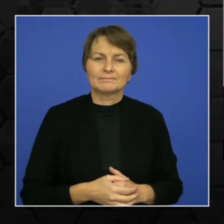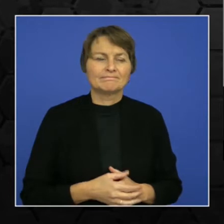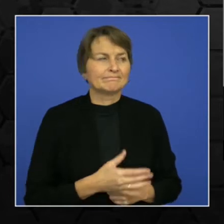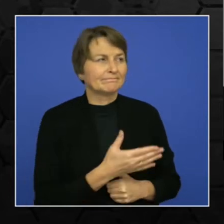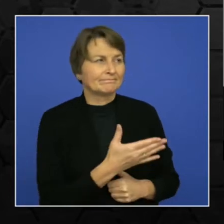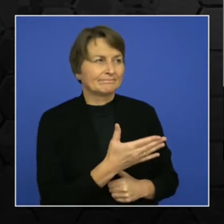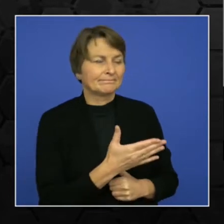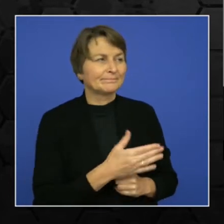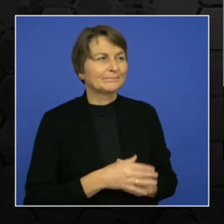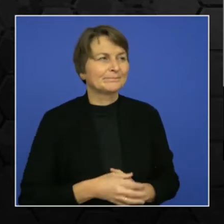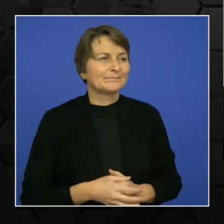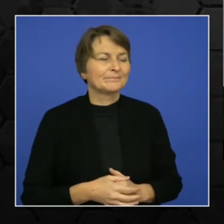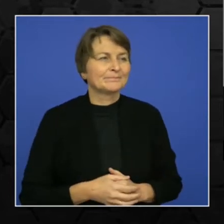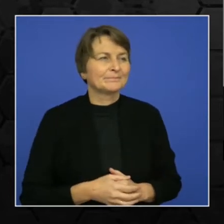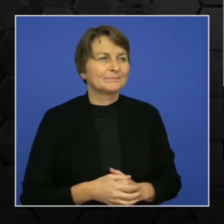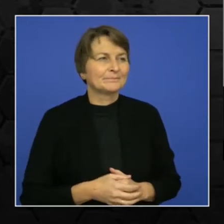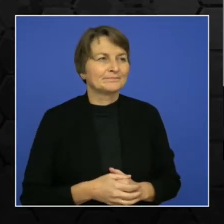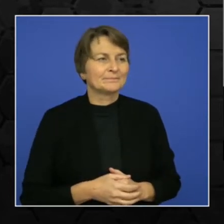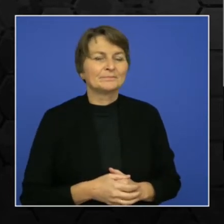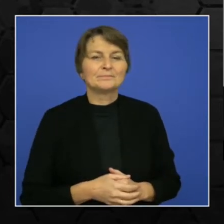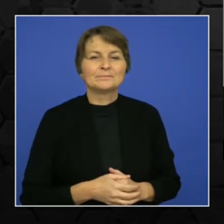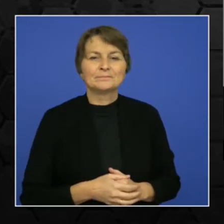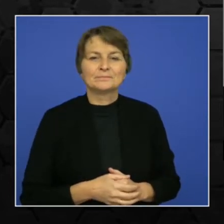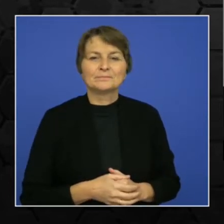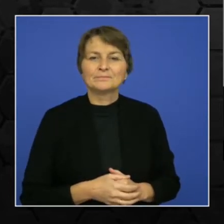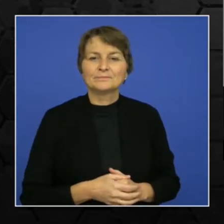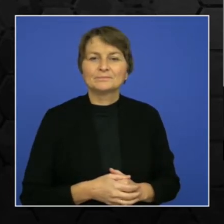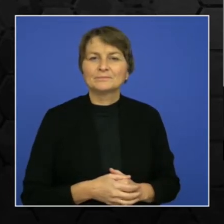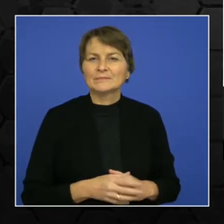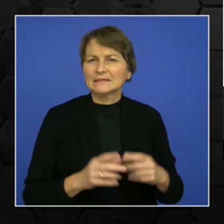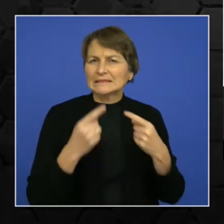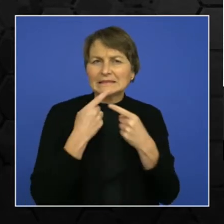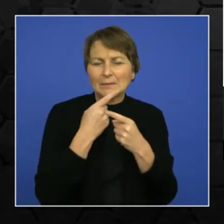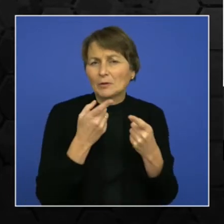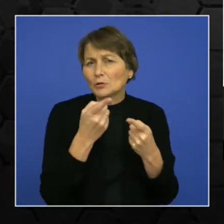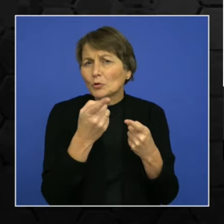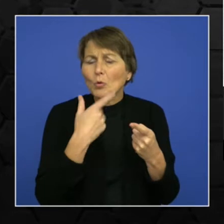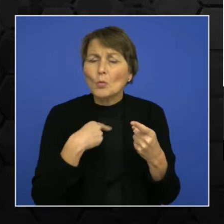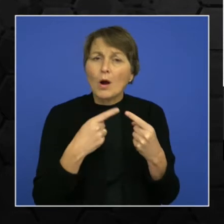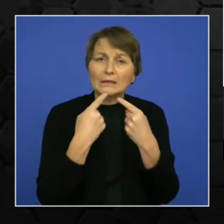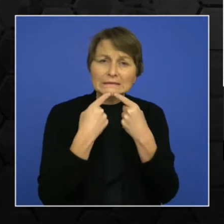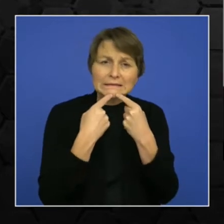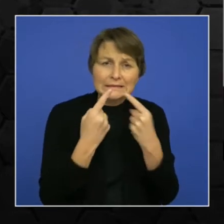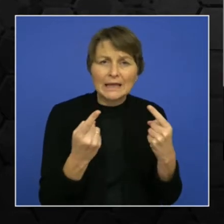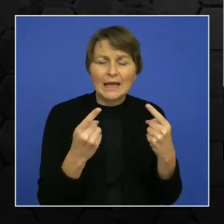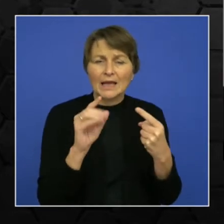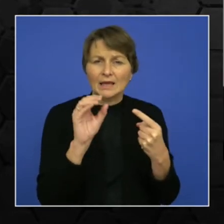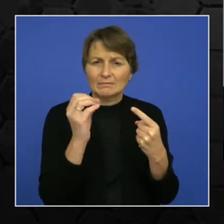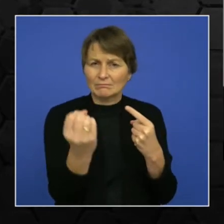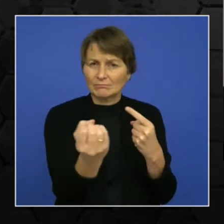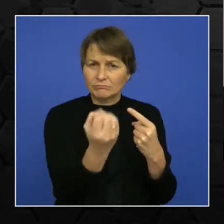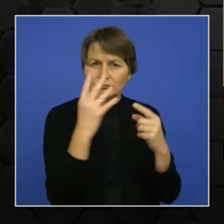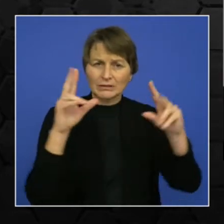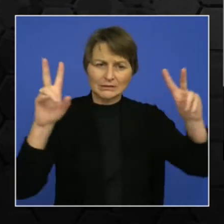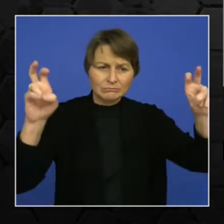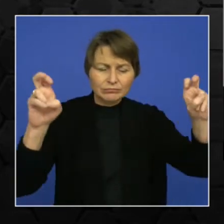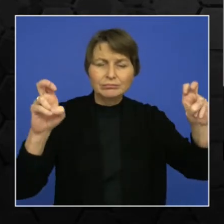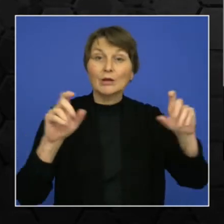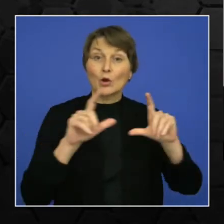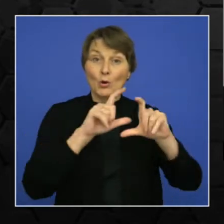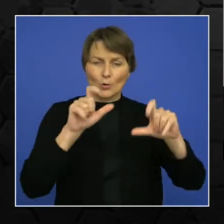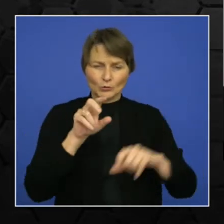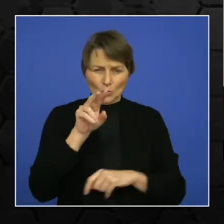statements here, the cardiology experts and whatever it is, whatever you want to display to your user, or however you want to display to your user, I'm just giving it